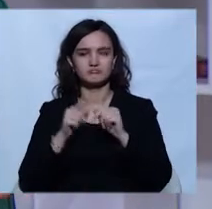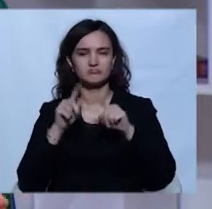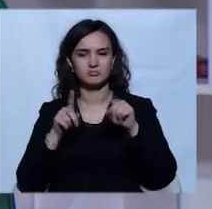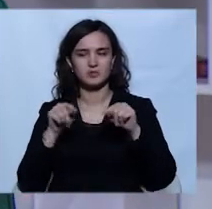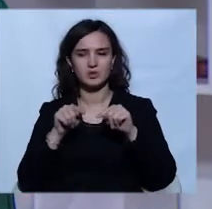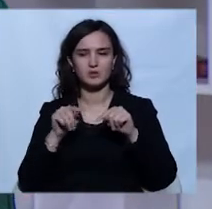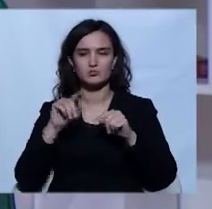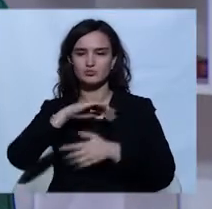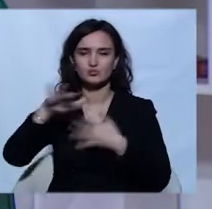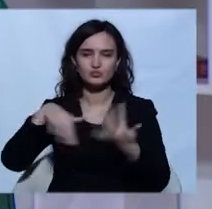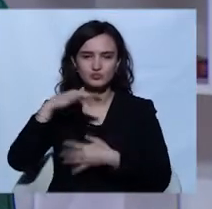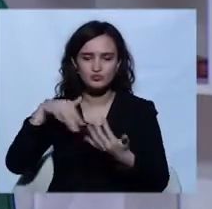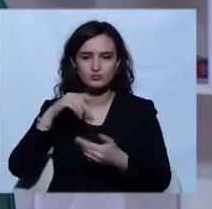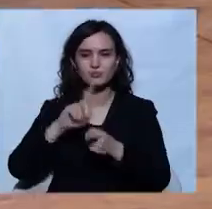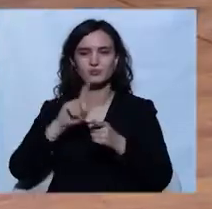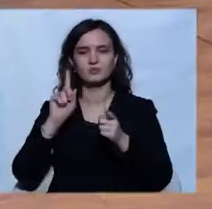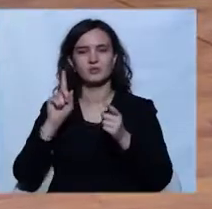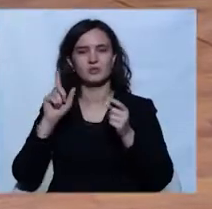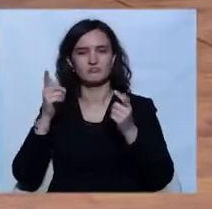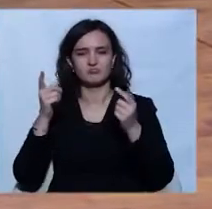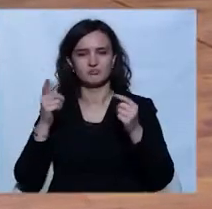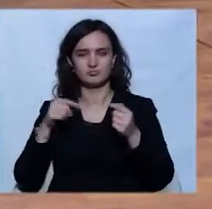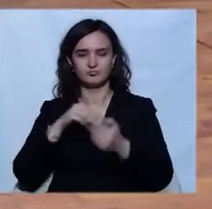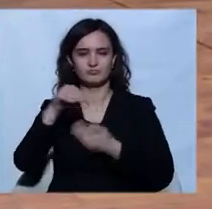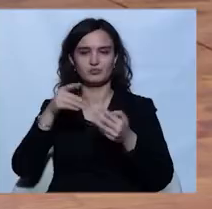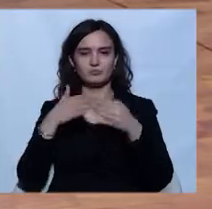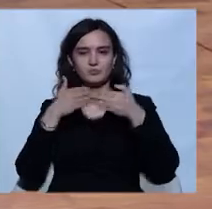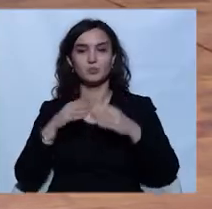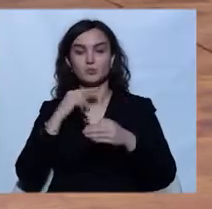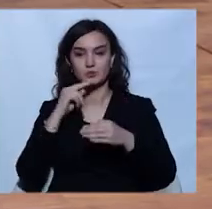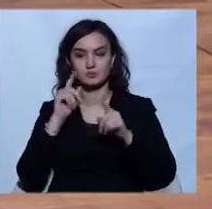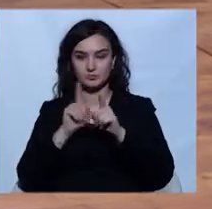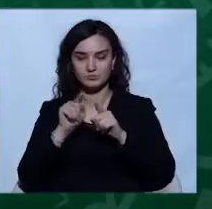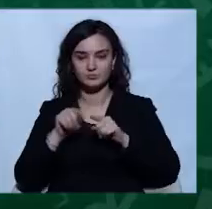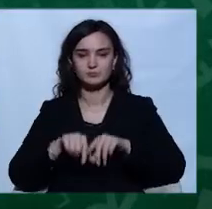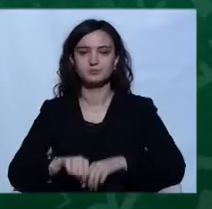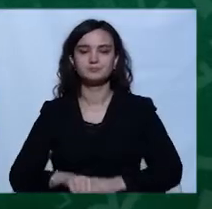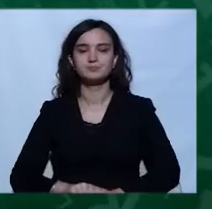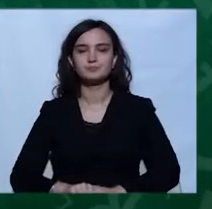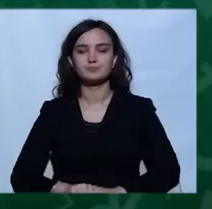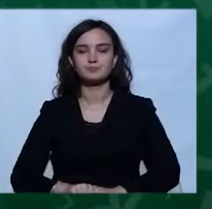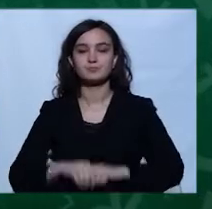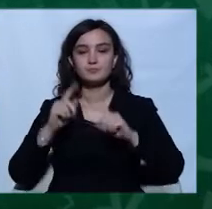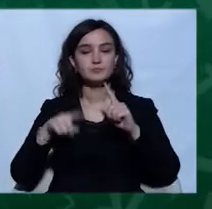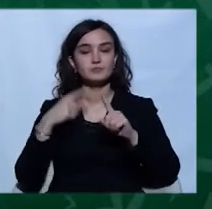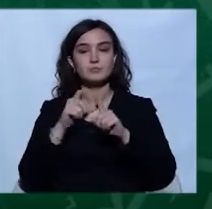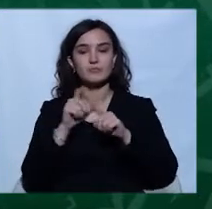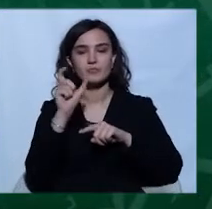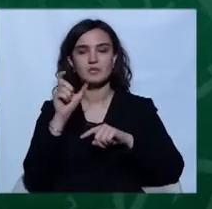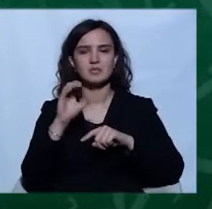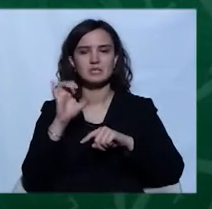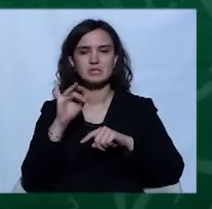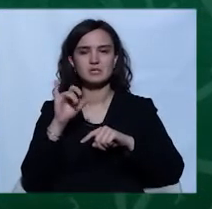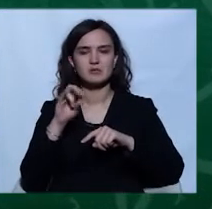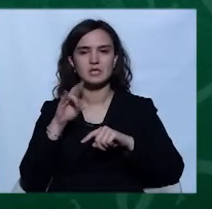from a storm or maybe a rock. Exactly. And you don't want to be stranded. That's our next word, stranded. You